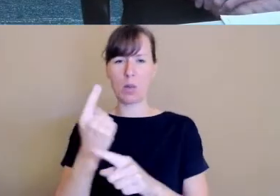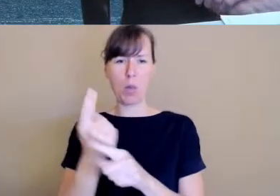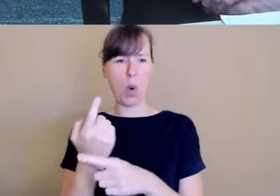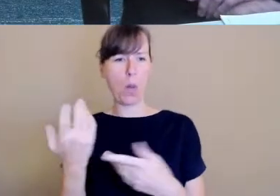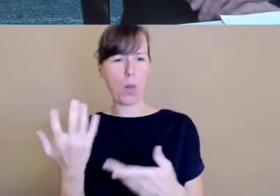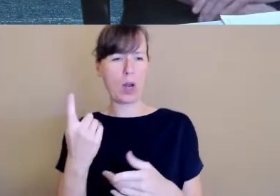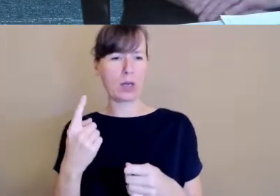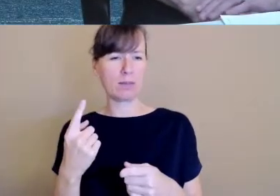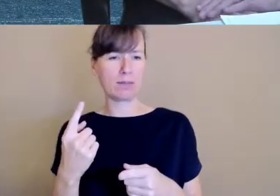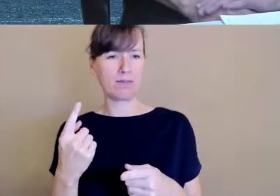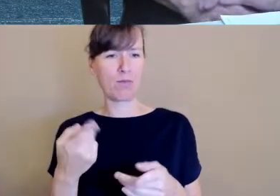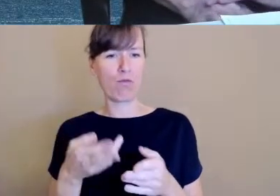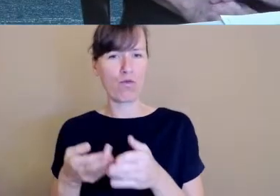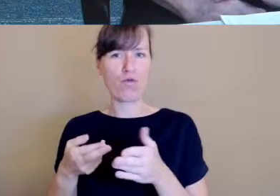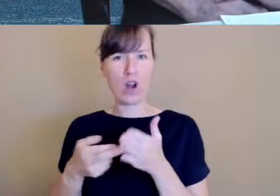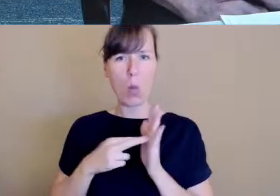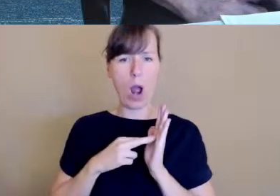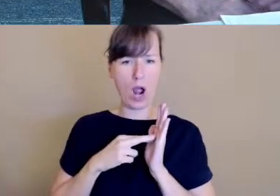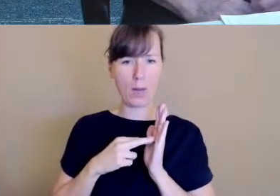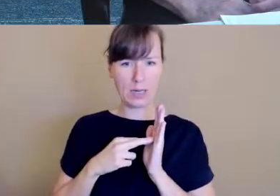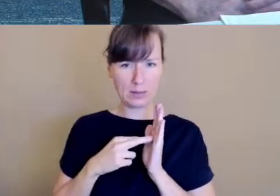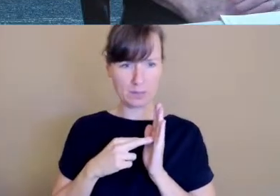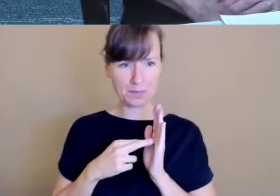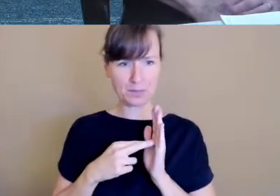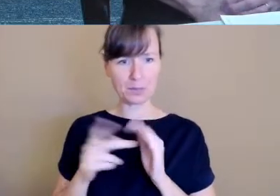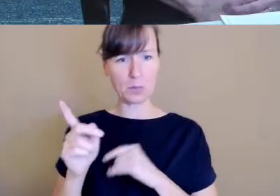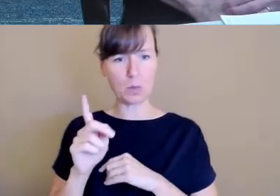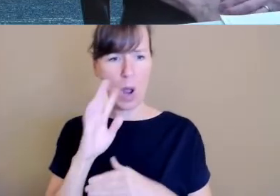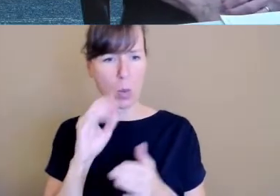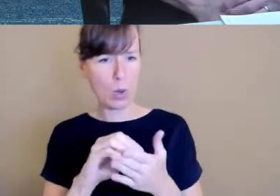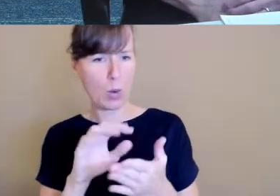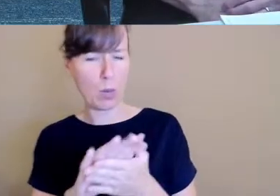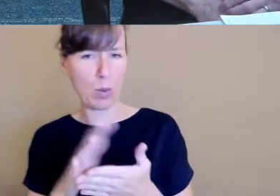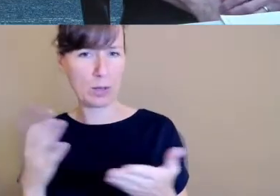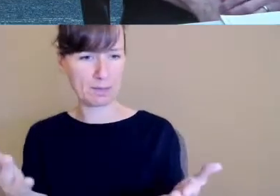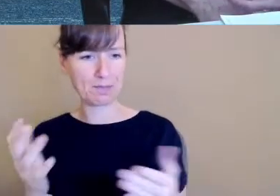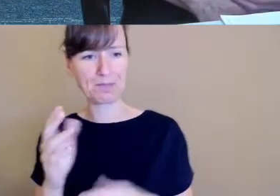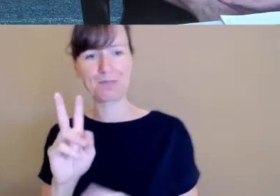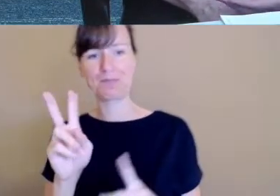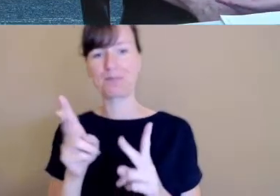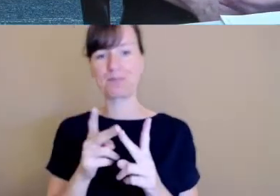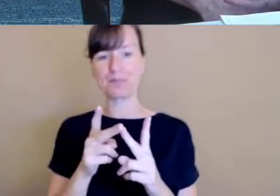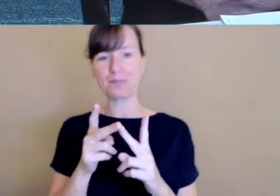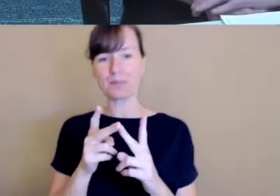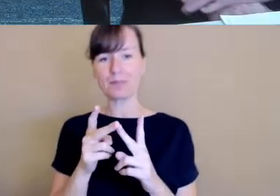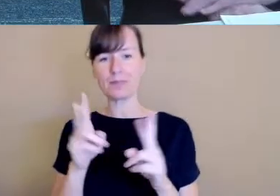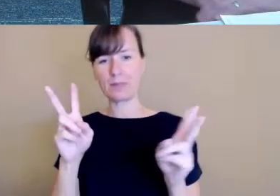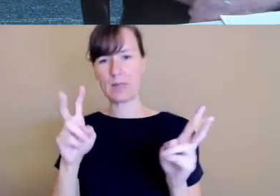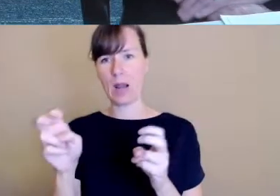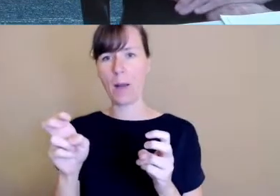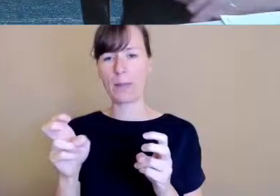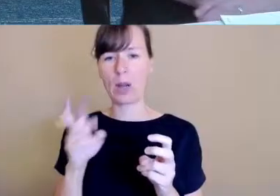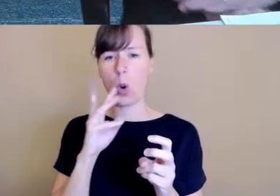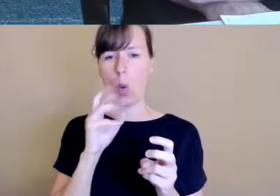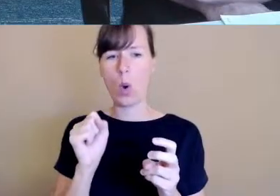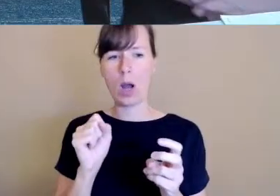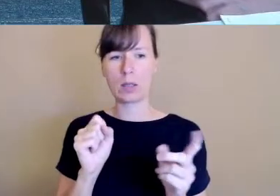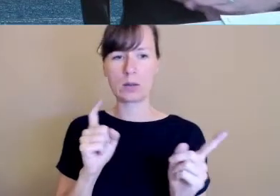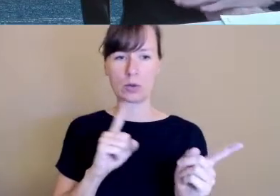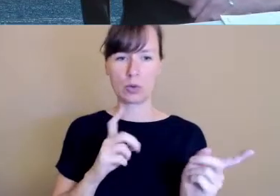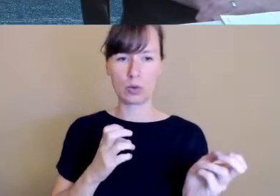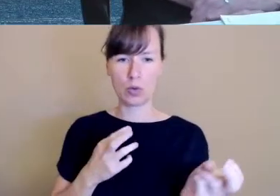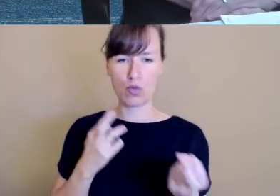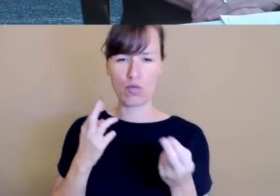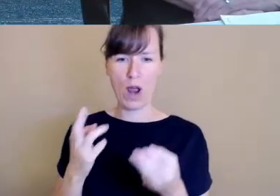second topic was recommendations to external bodies. So we said that submissions to external